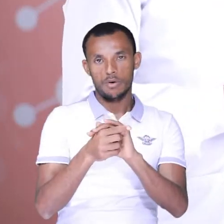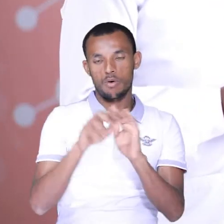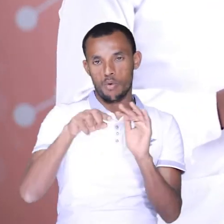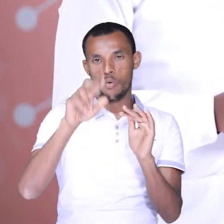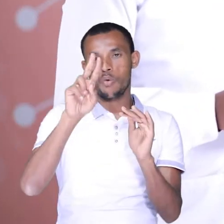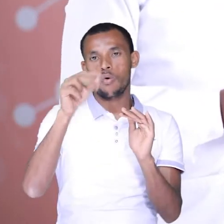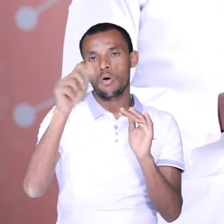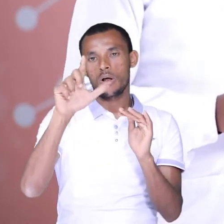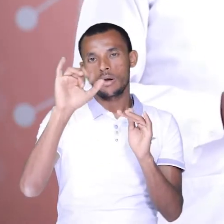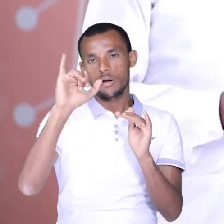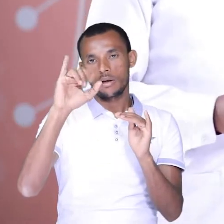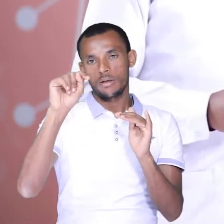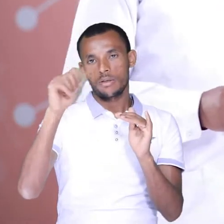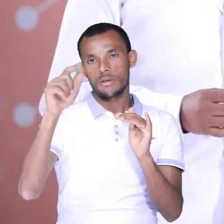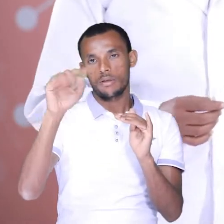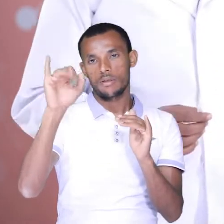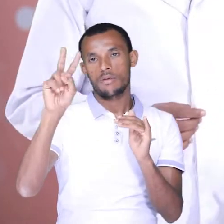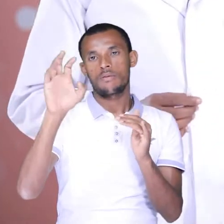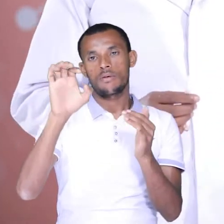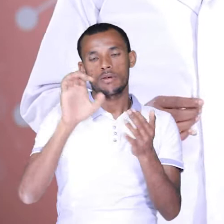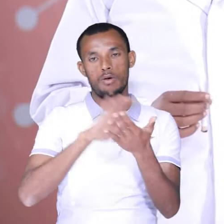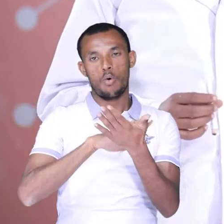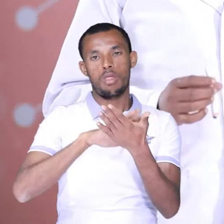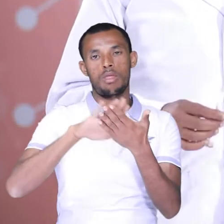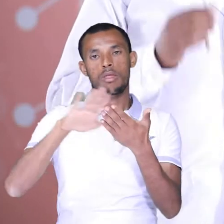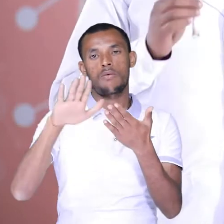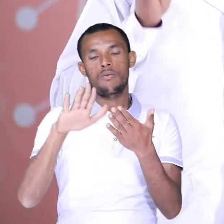can understand what the chemical compound is,